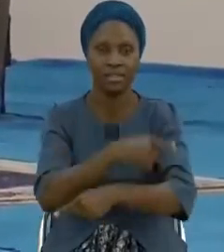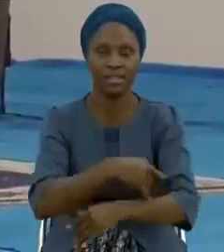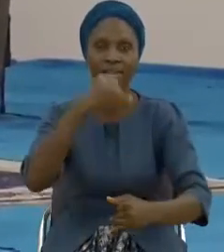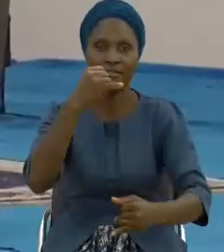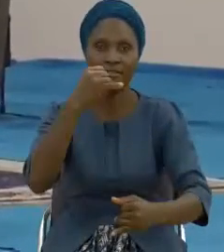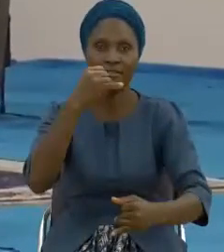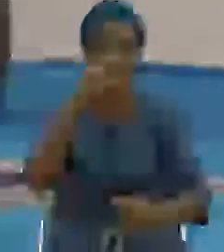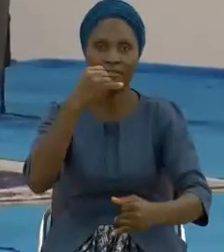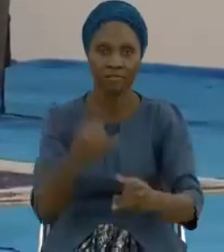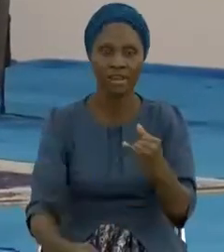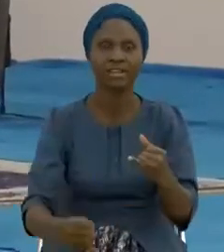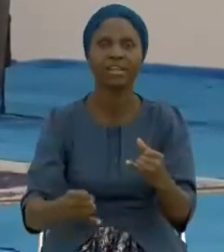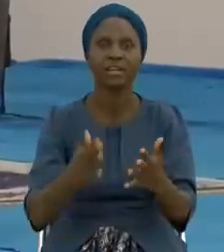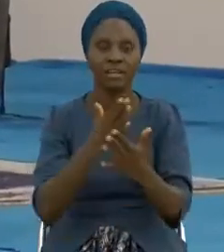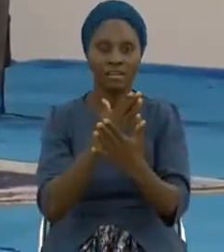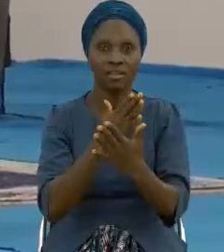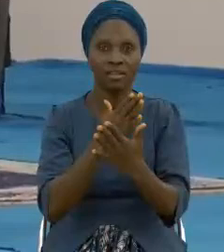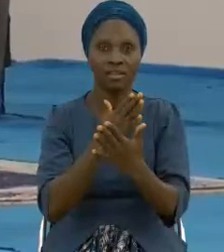year